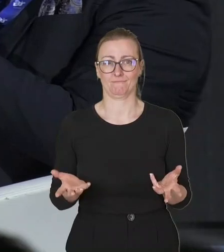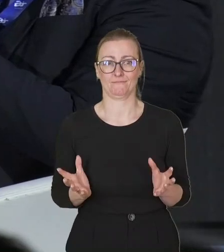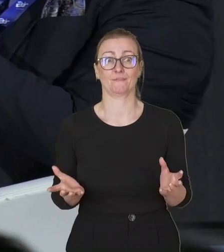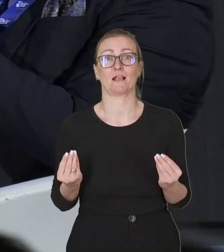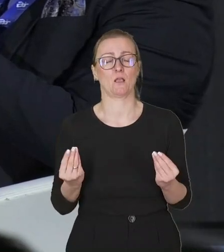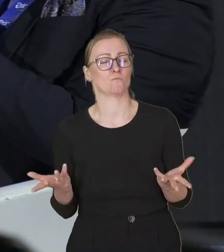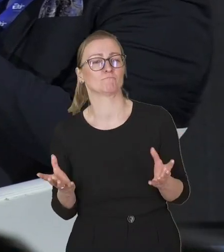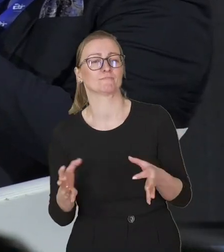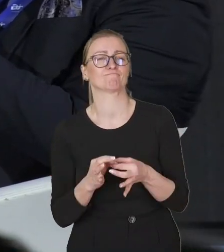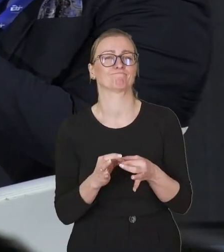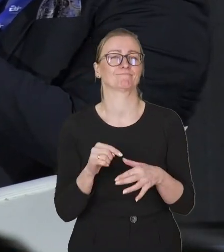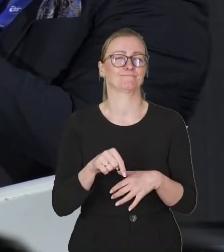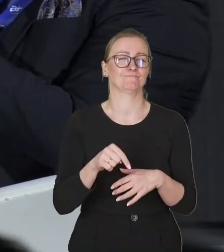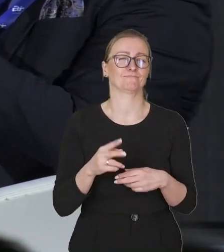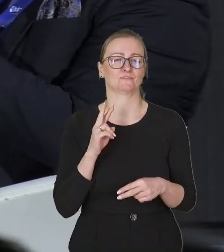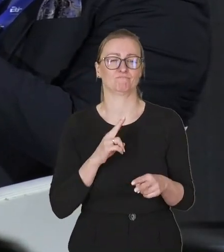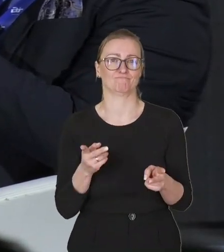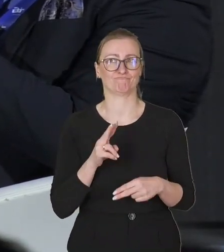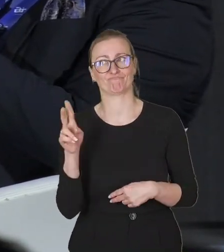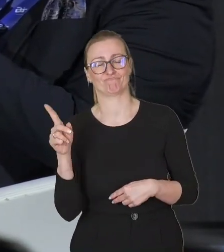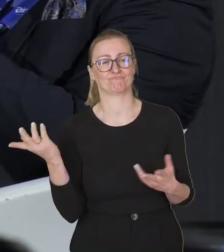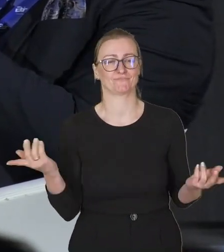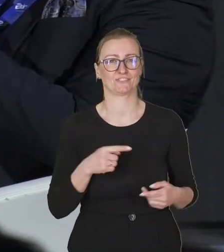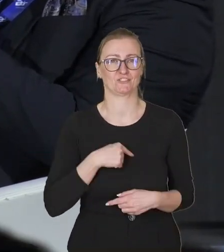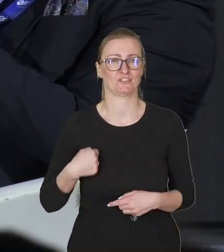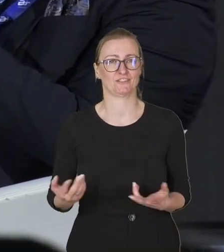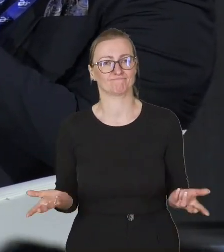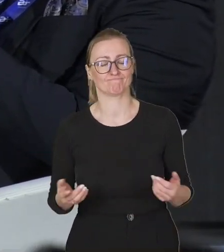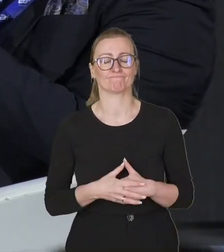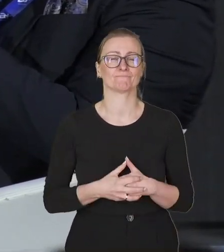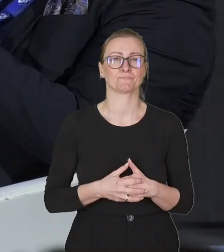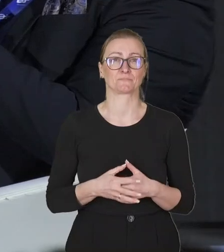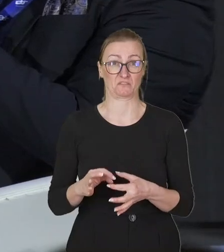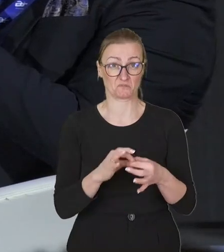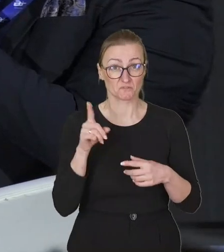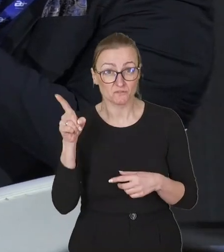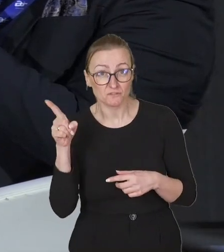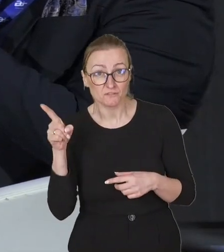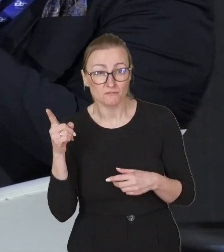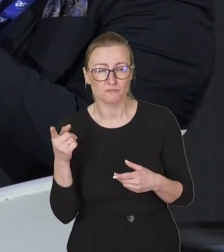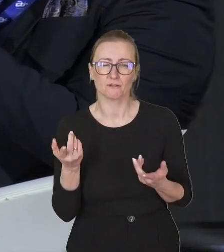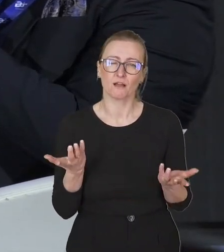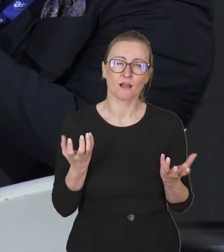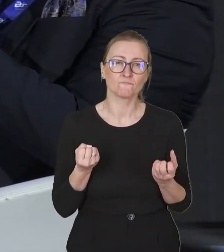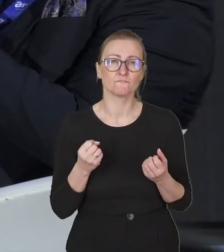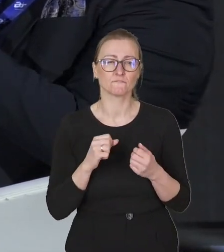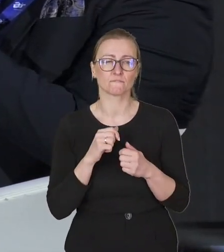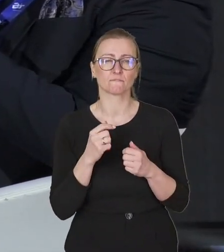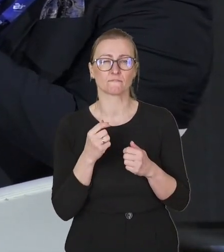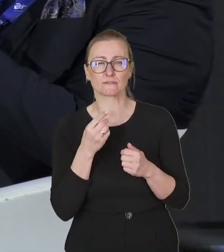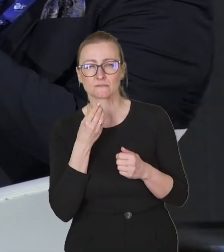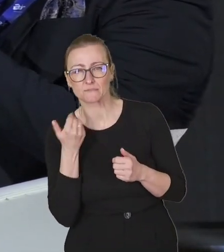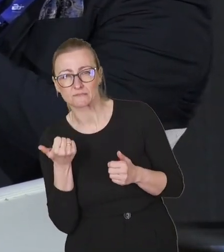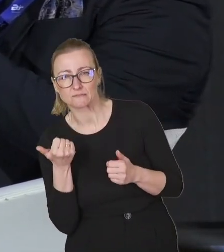let me continue just in a few sentences. Let's come back for the moment to